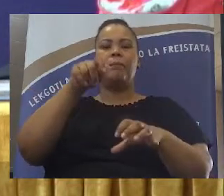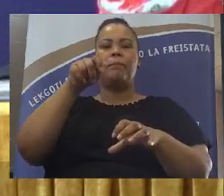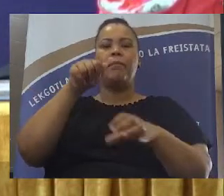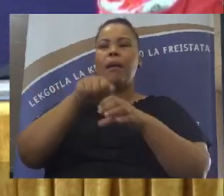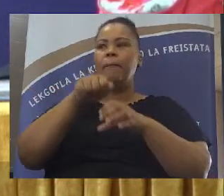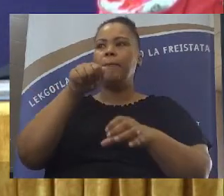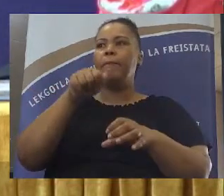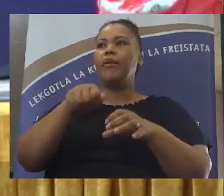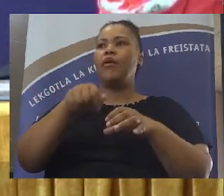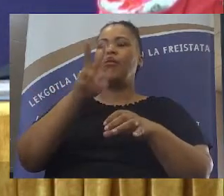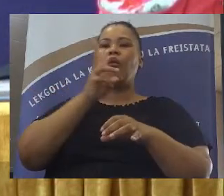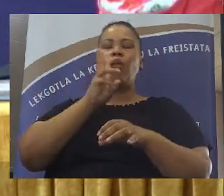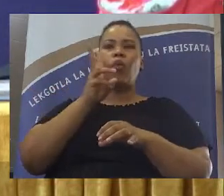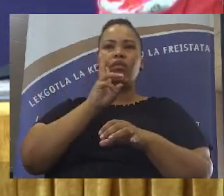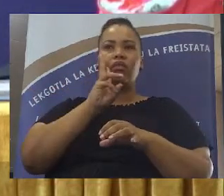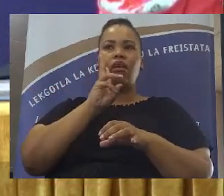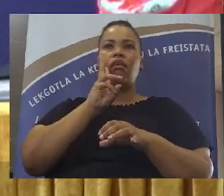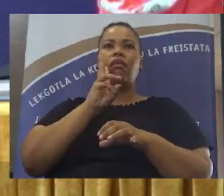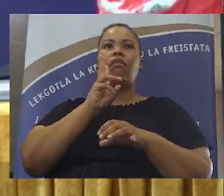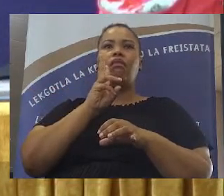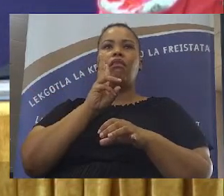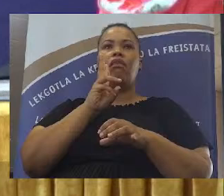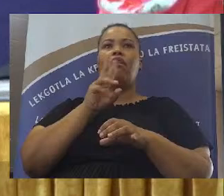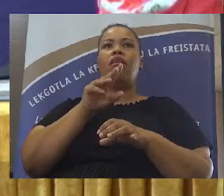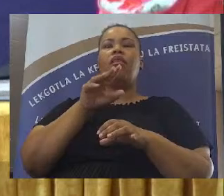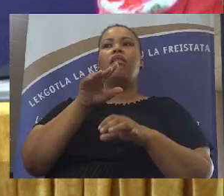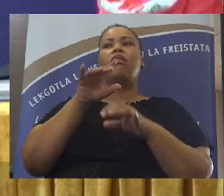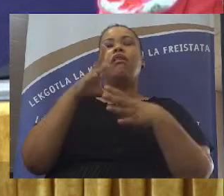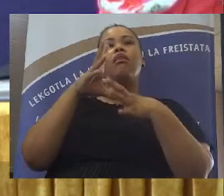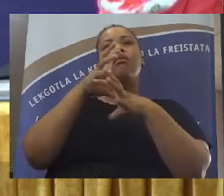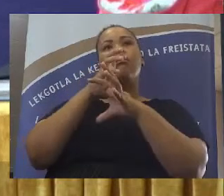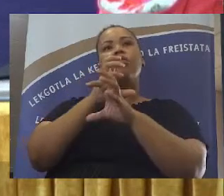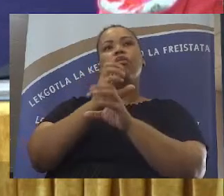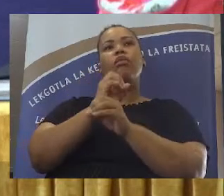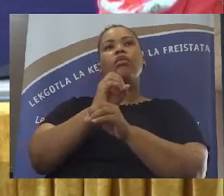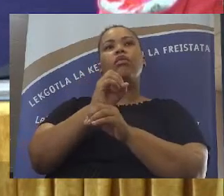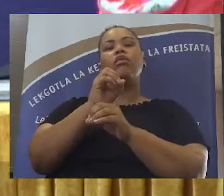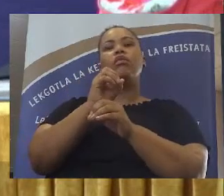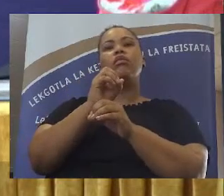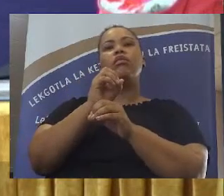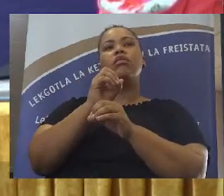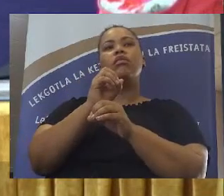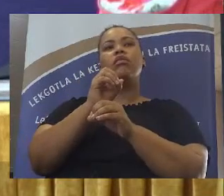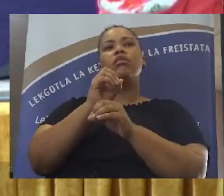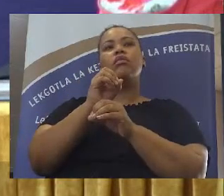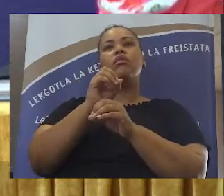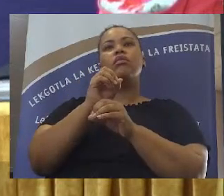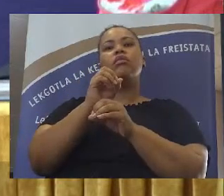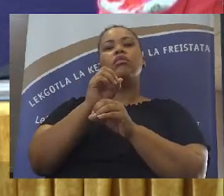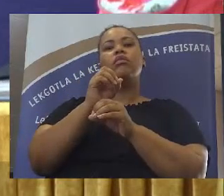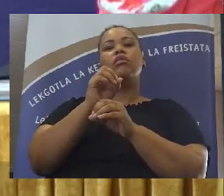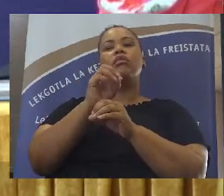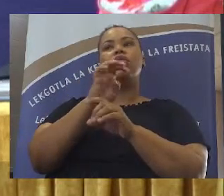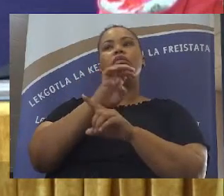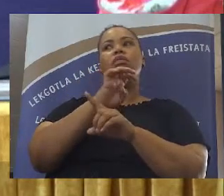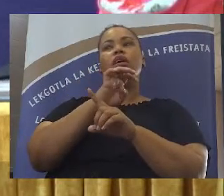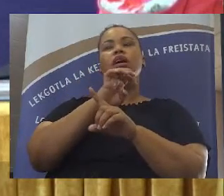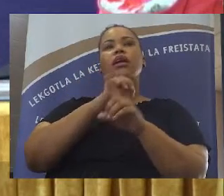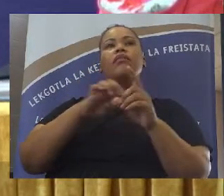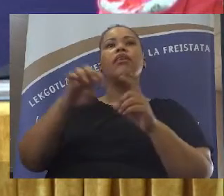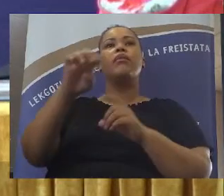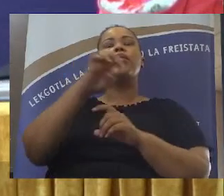of extraneous water, compliance with the conditions of the environmental authorizations, and the